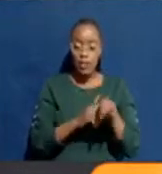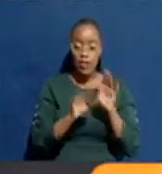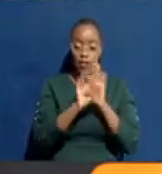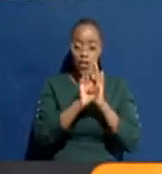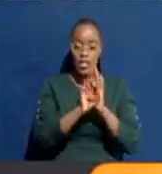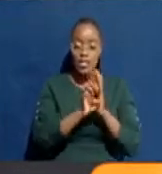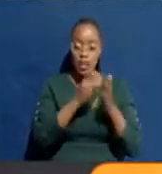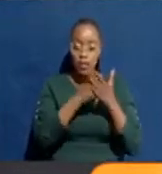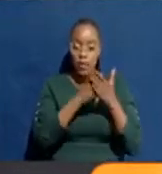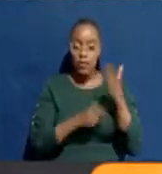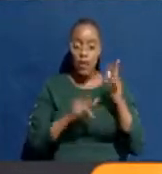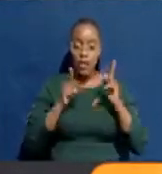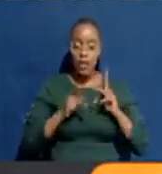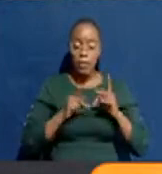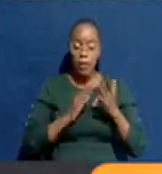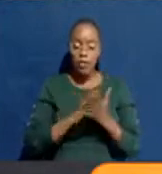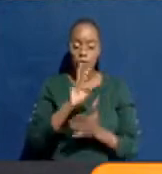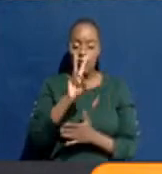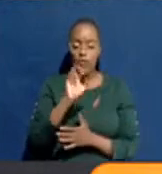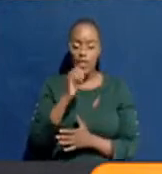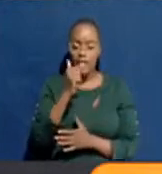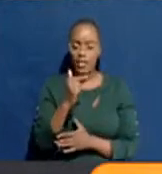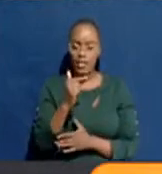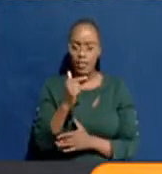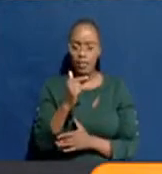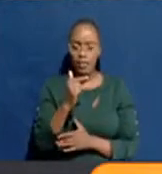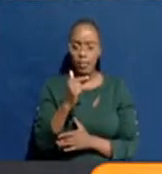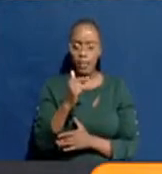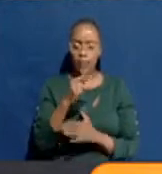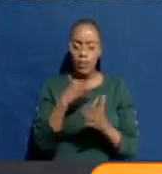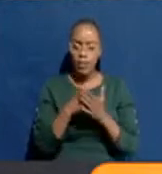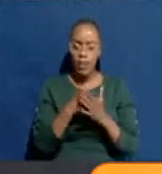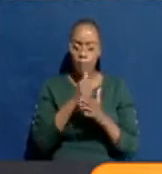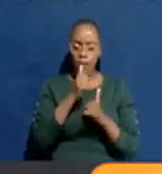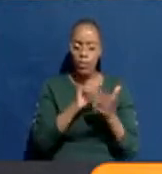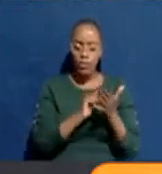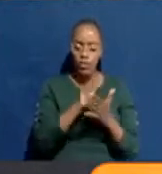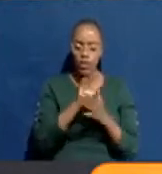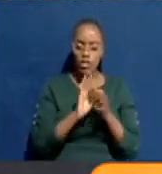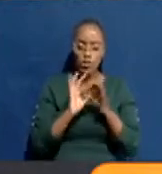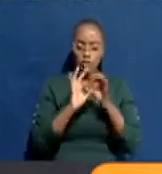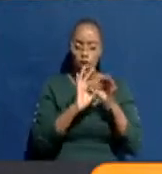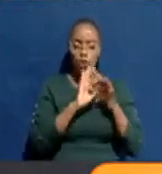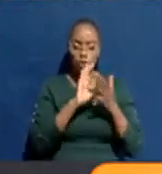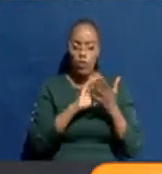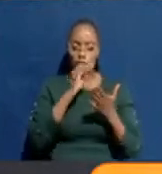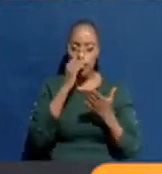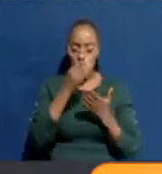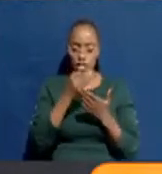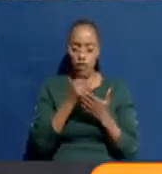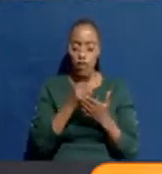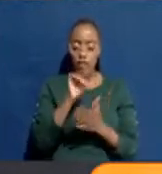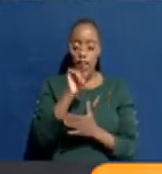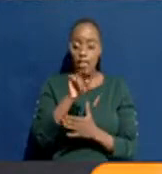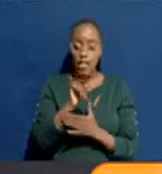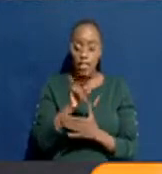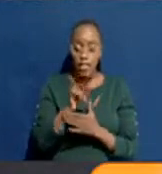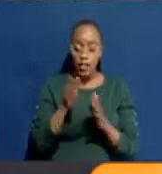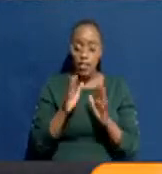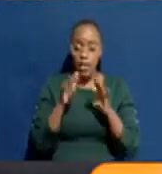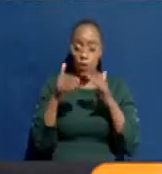tax people through VAT, the monies that go to consolidated fund, that is a form